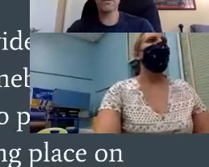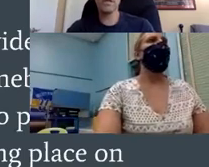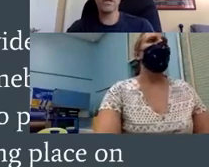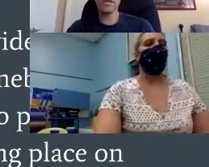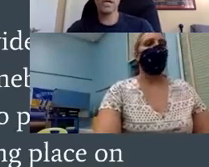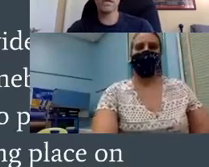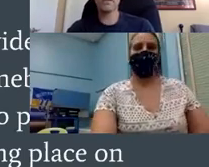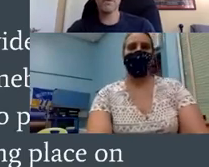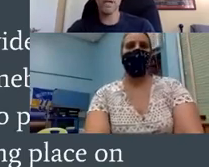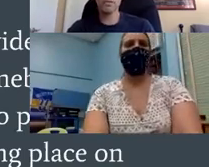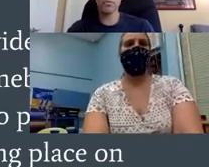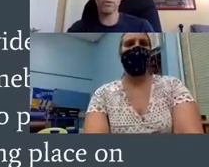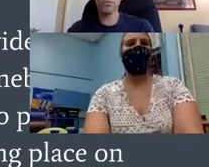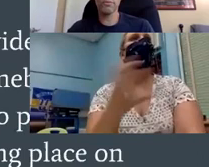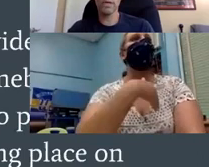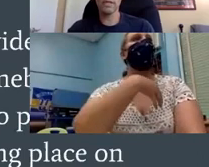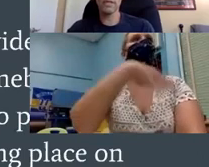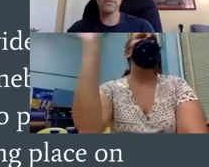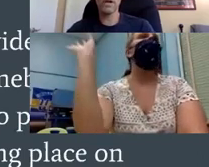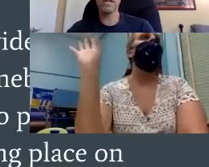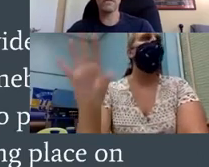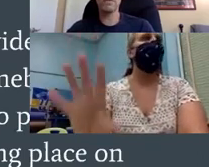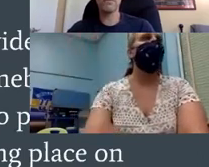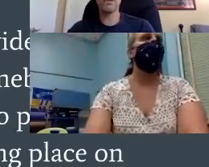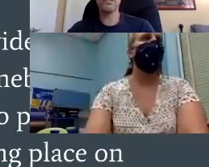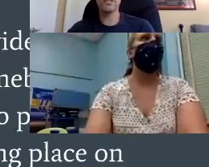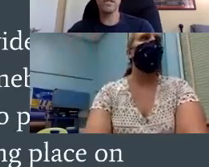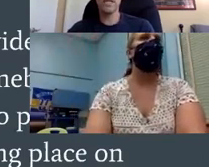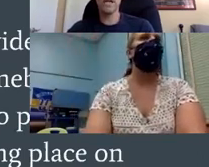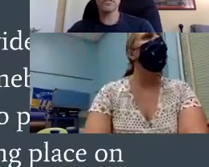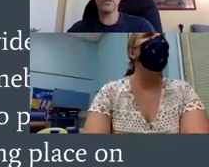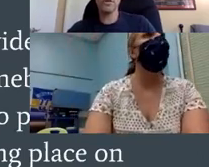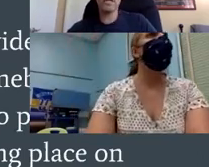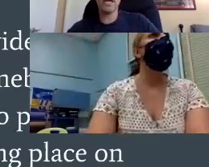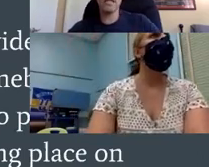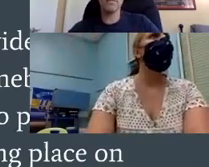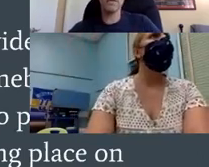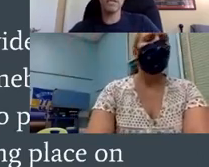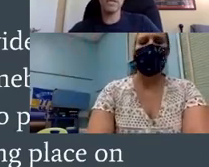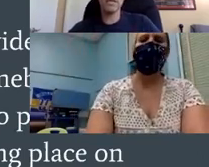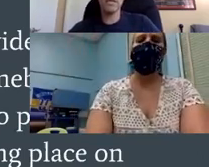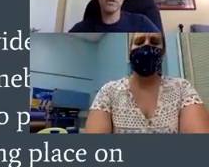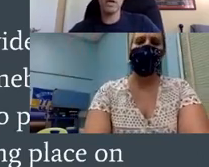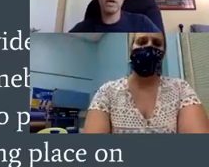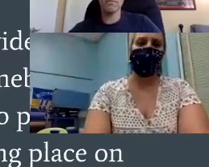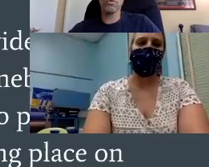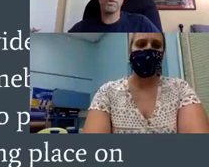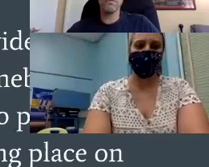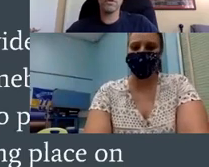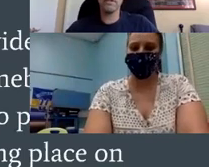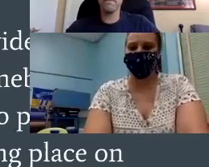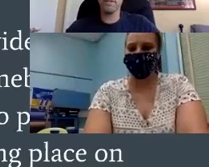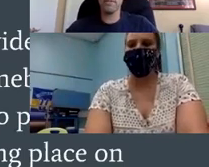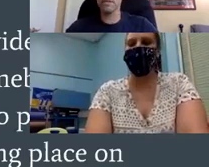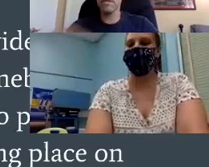combo from 9 to 12. And then again, Friday will be first and third grade, and then on Monday will be